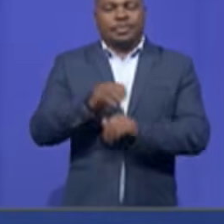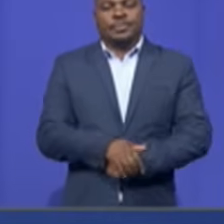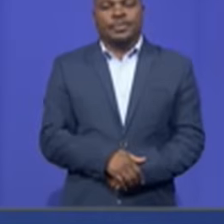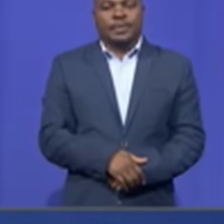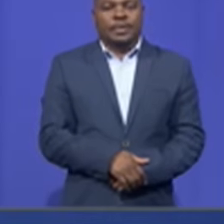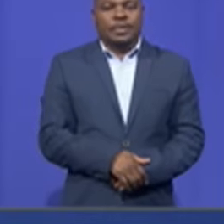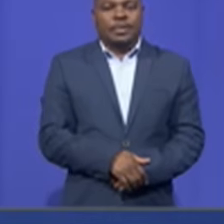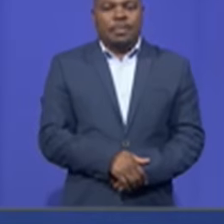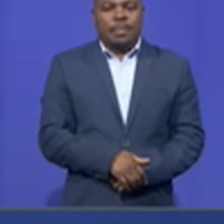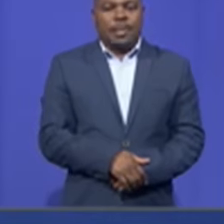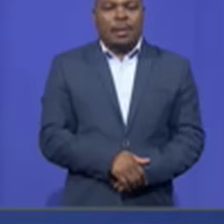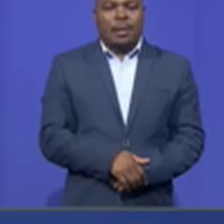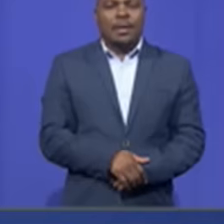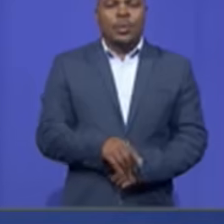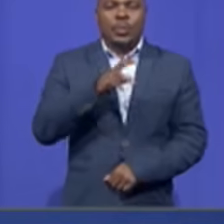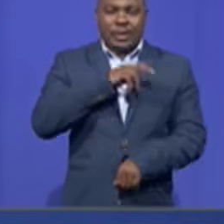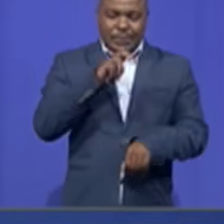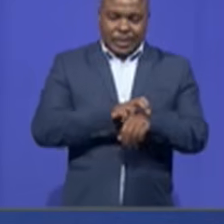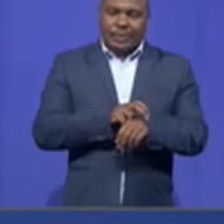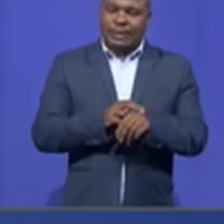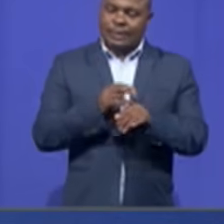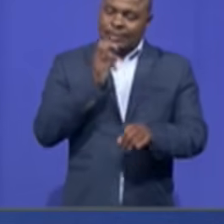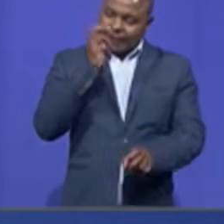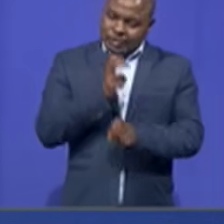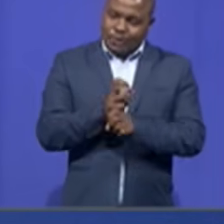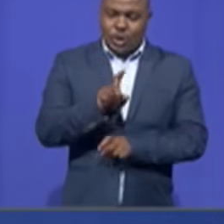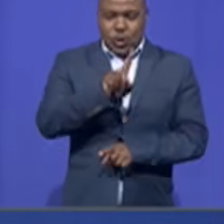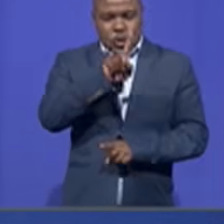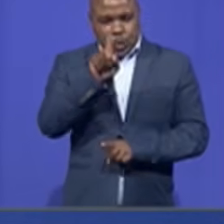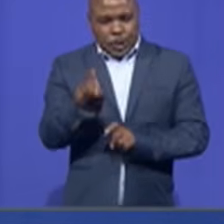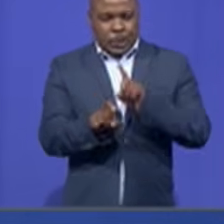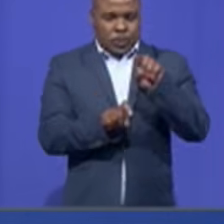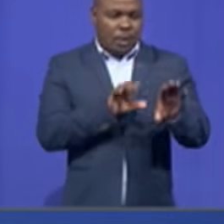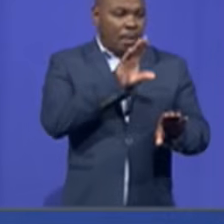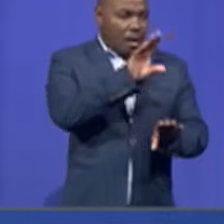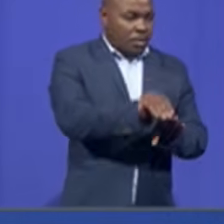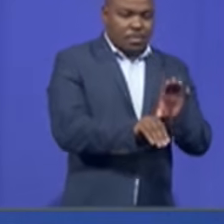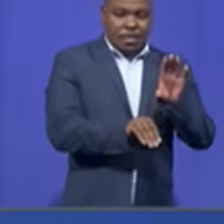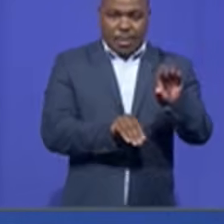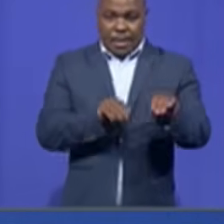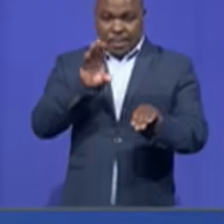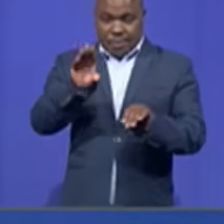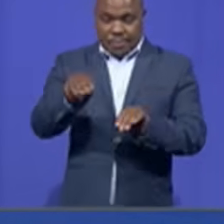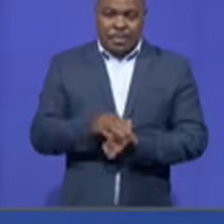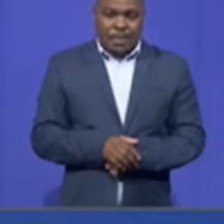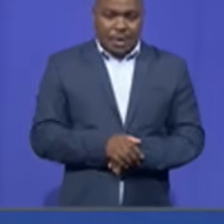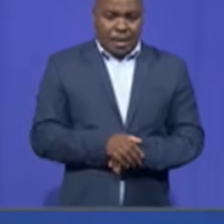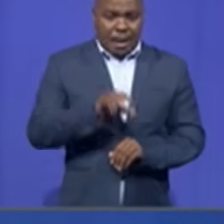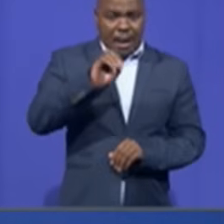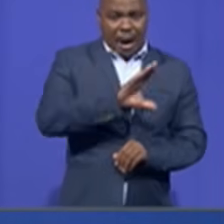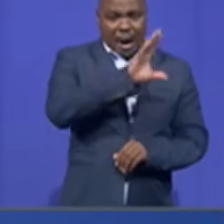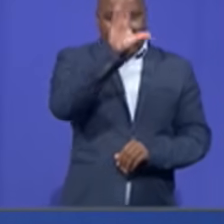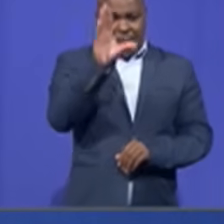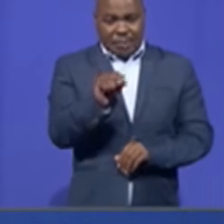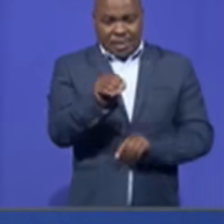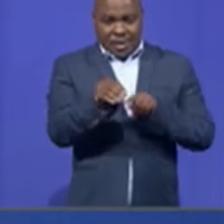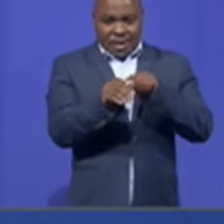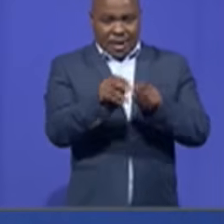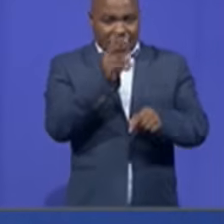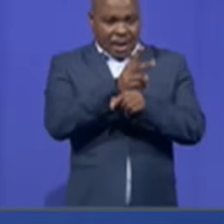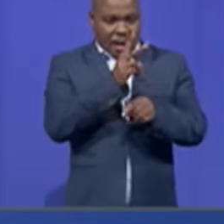History compels us to ask difficult questions. Will Africa once again remain merely a source